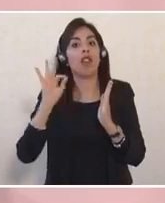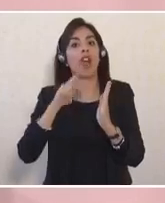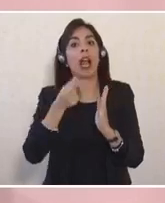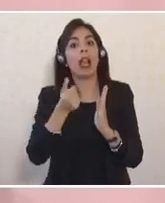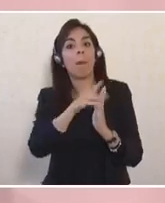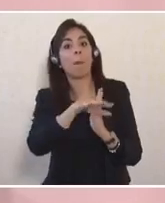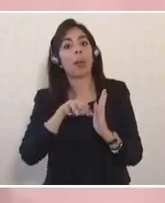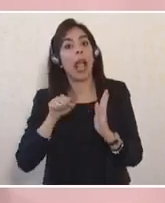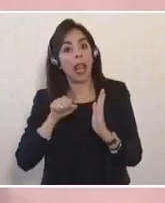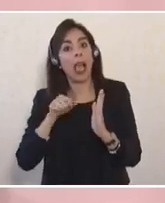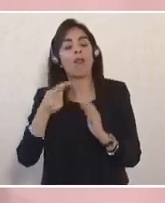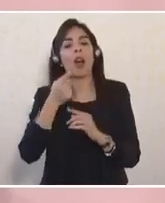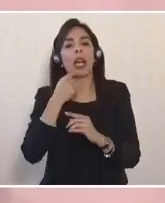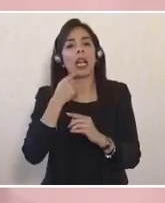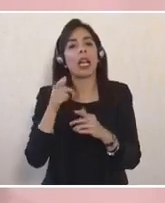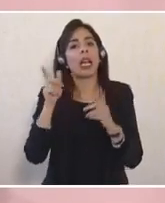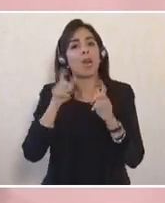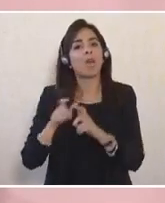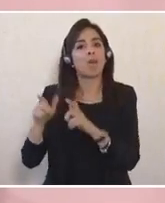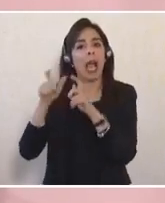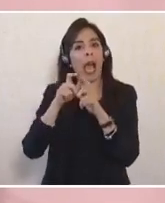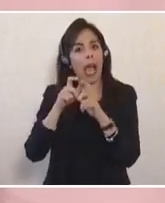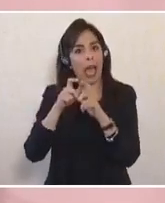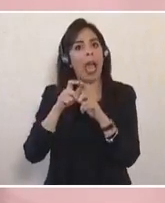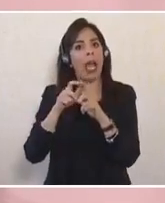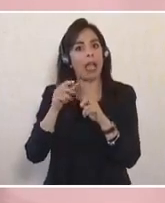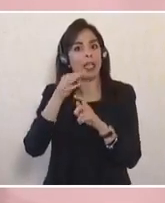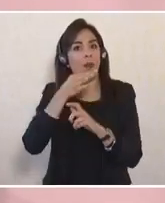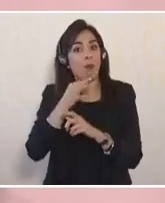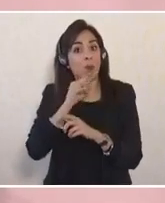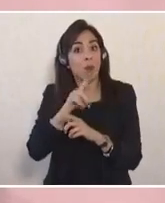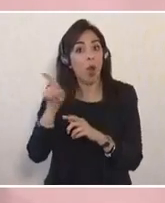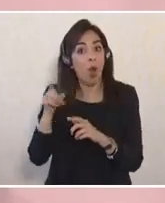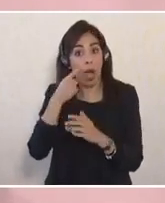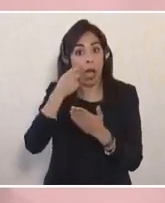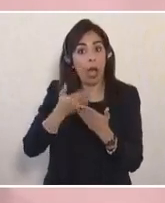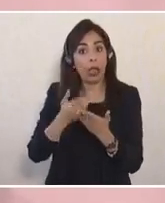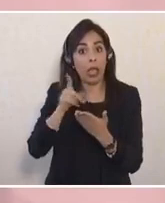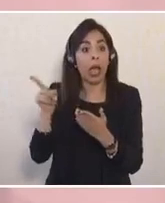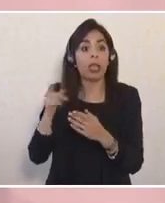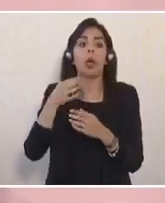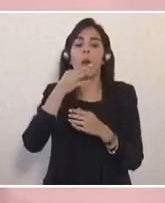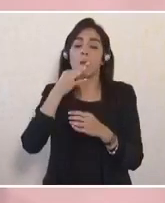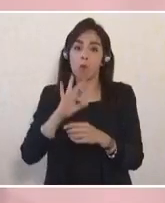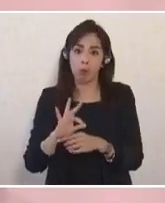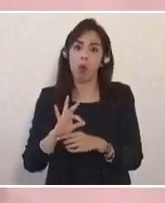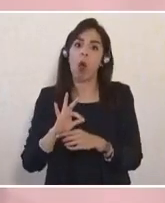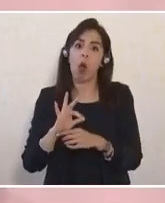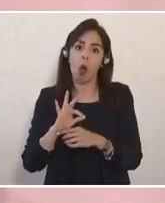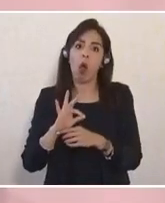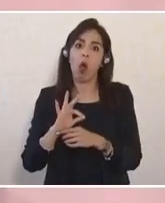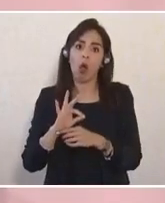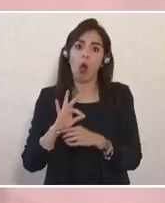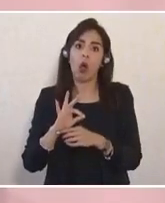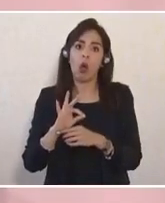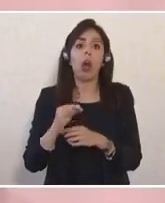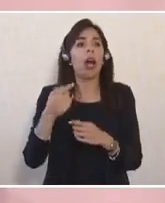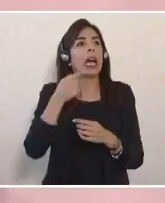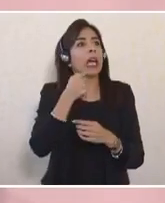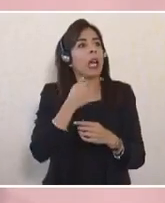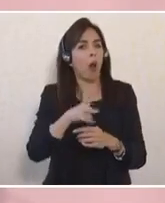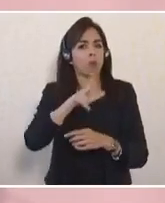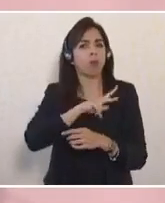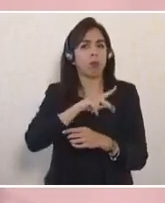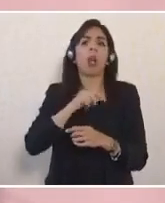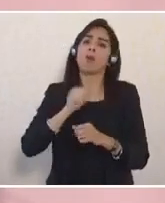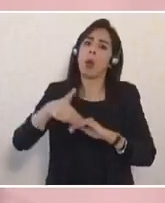can they lend it to the poor countries? Then we have a mechanism called IDA, International